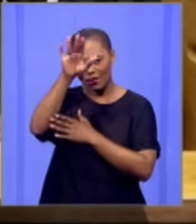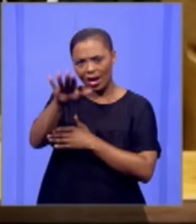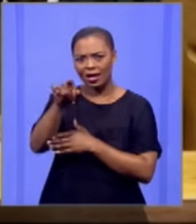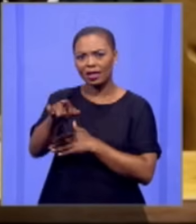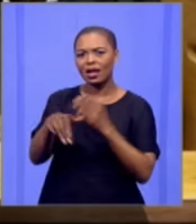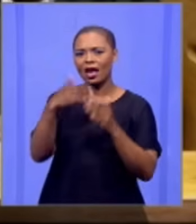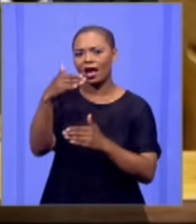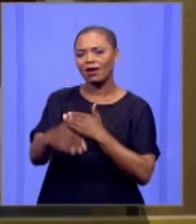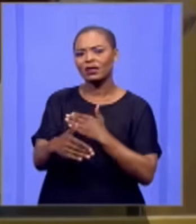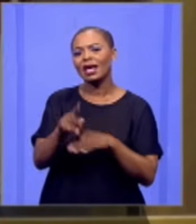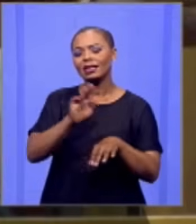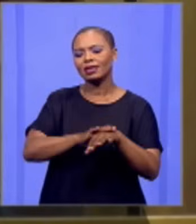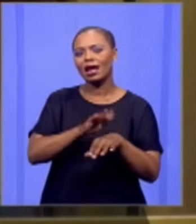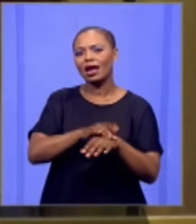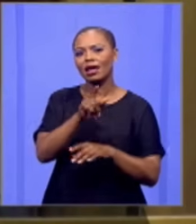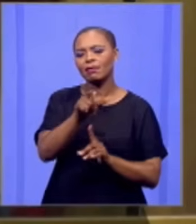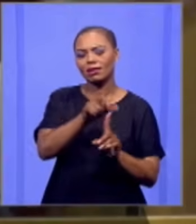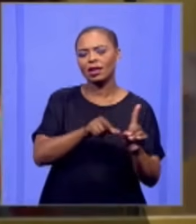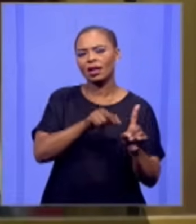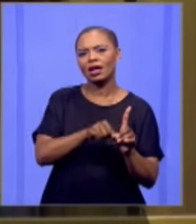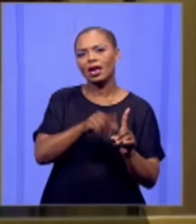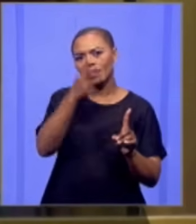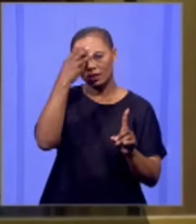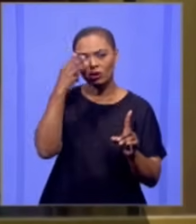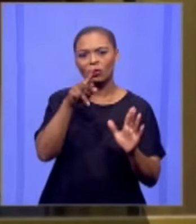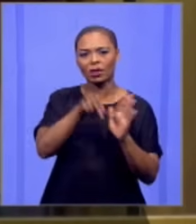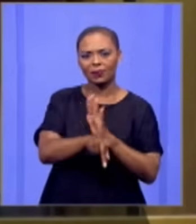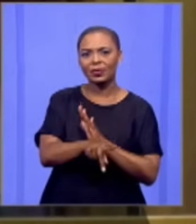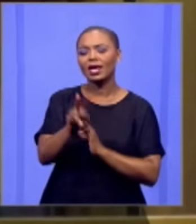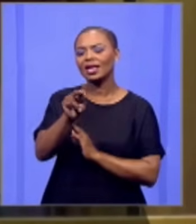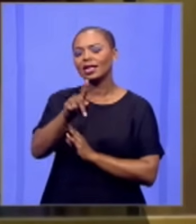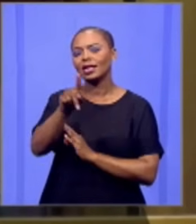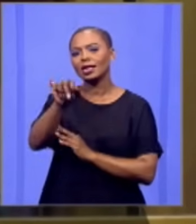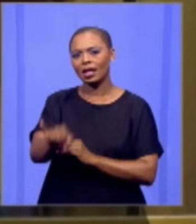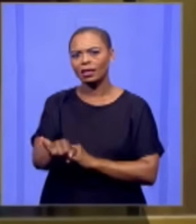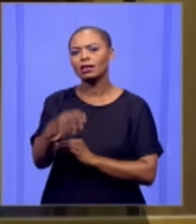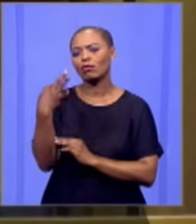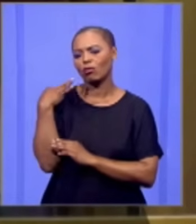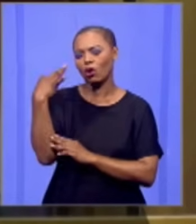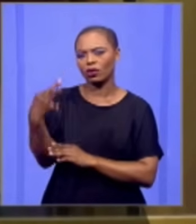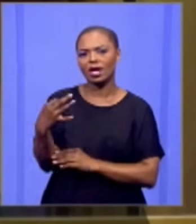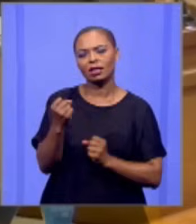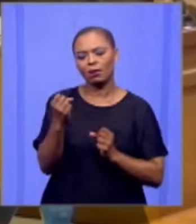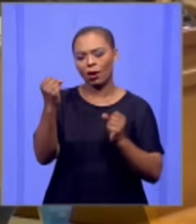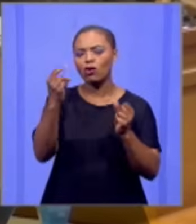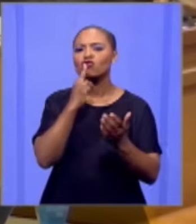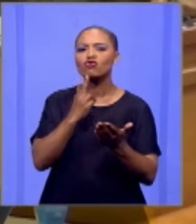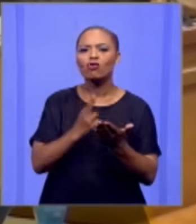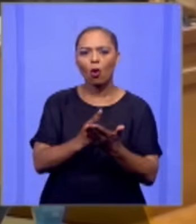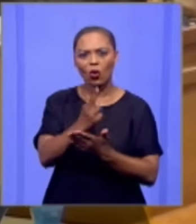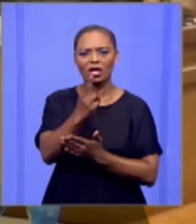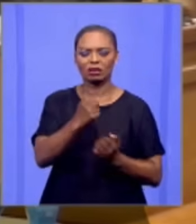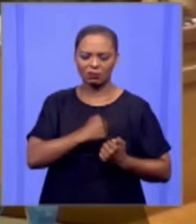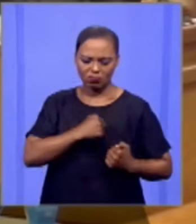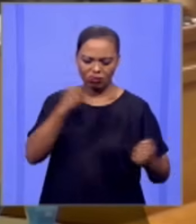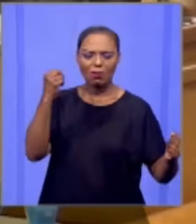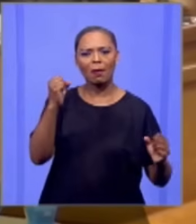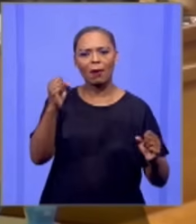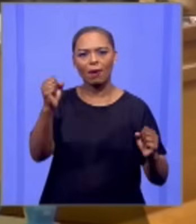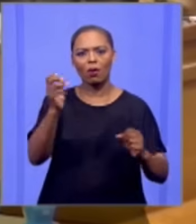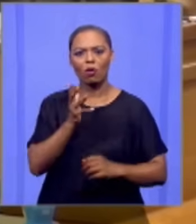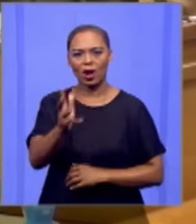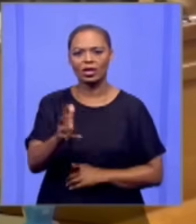a bolawa ka lona. Ntanzi ka boithatelo bja gagwe o ithaopile go bolela theresho. Moemedi wa molao o be